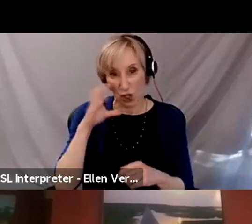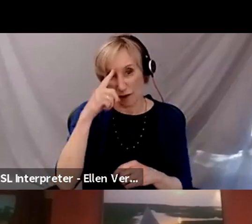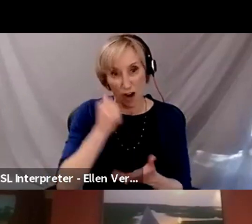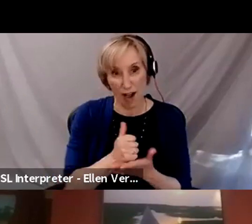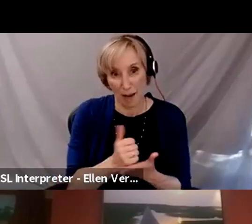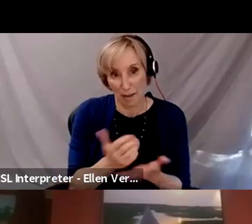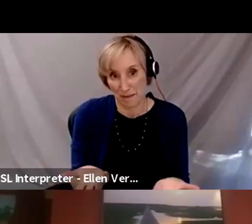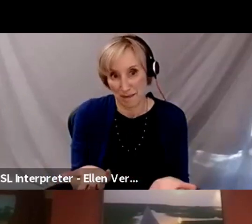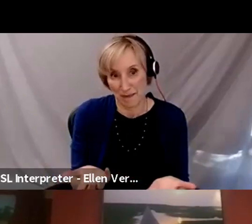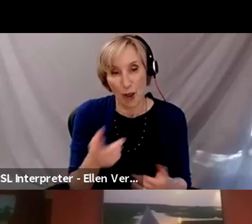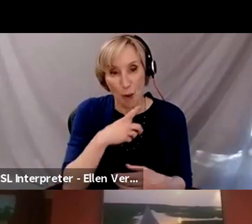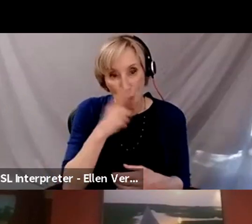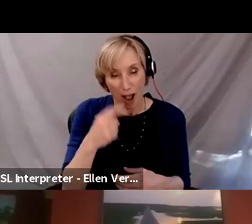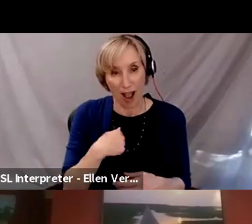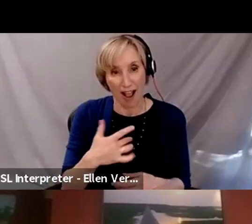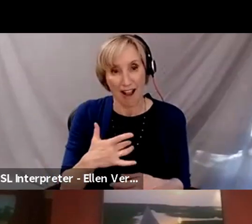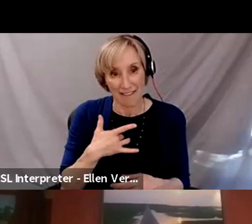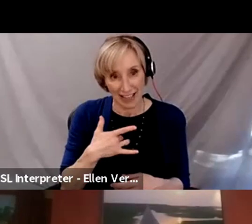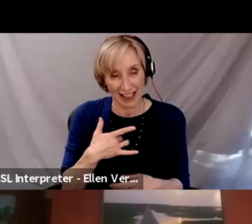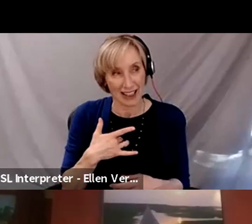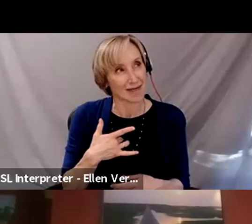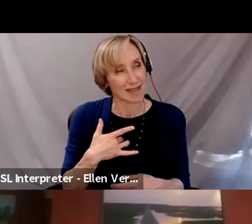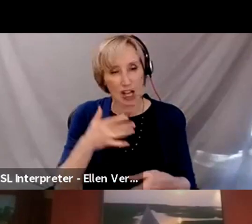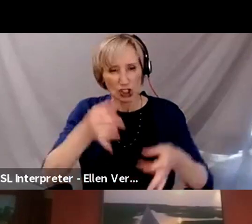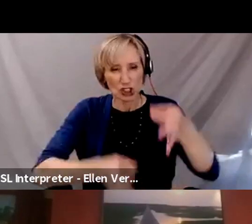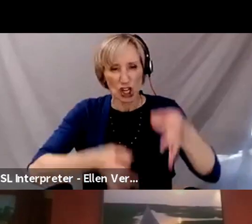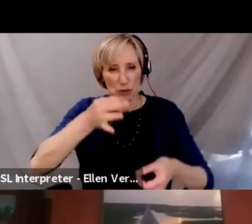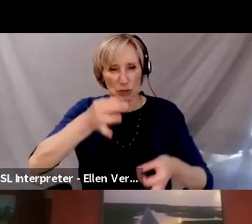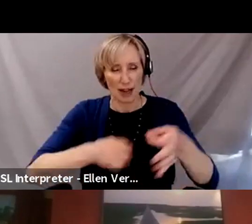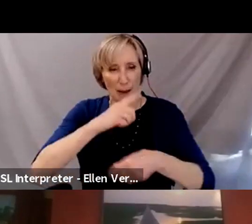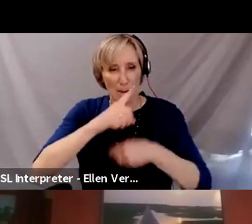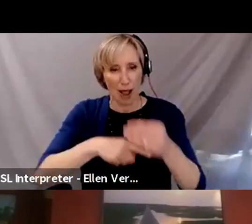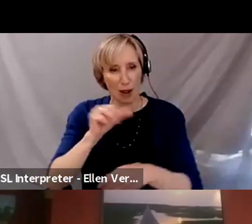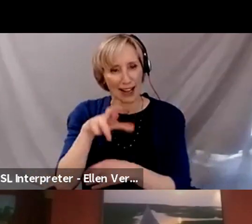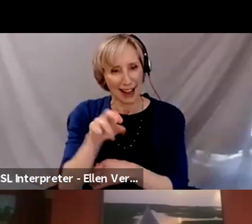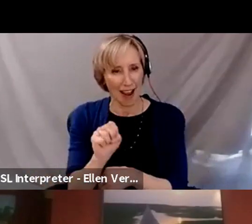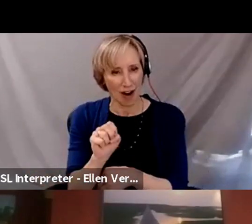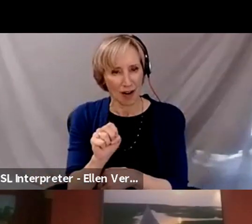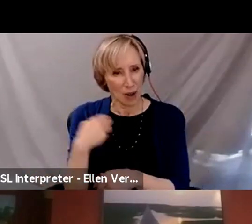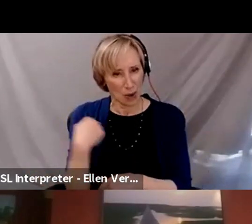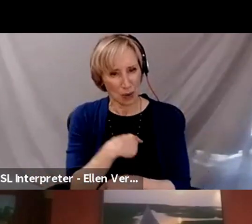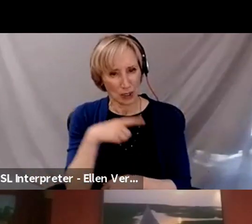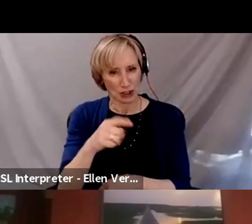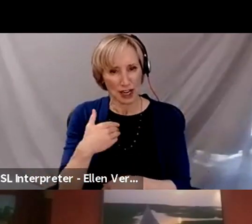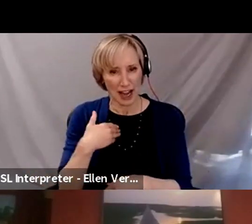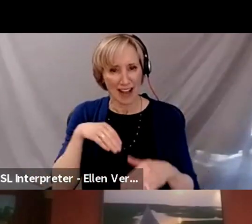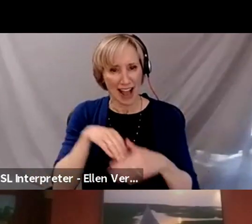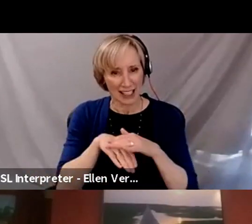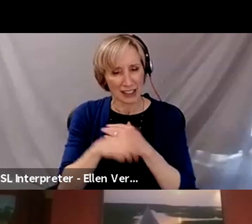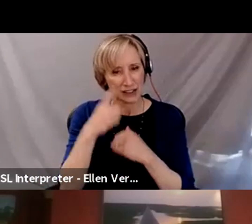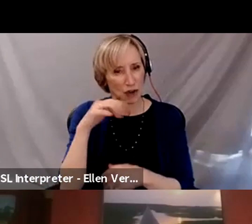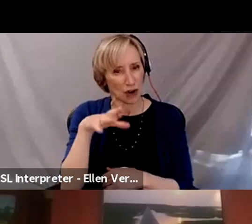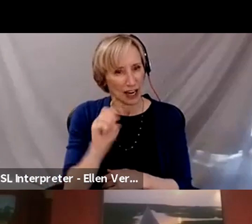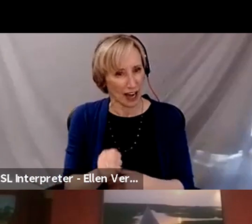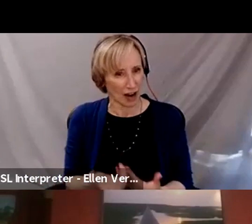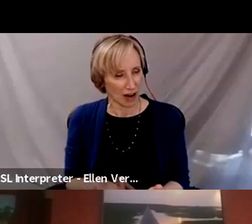external judgments around what care is and who should have access to care. What are the things that people are dealing with that make them worthy